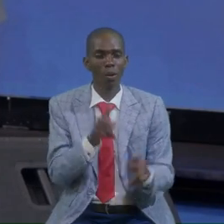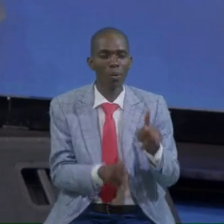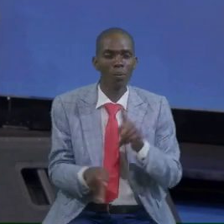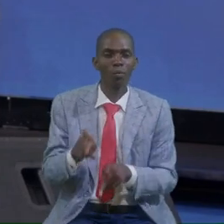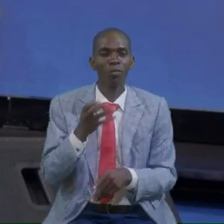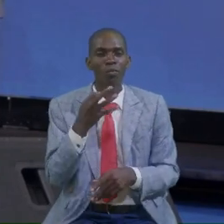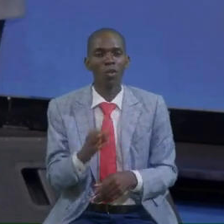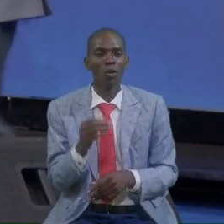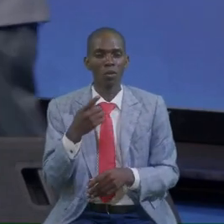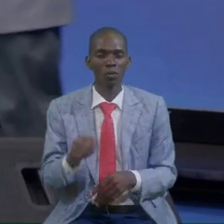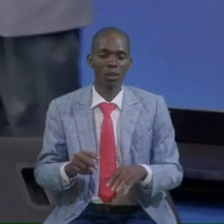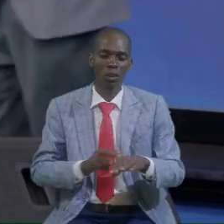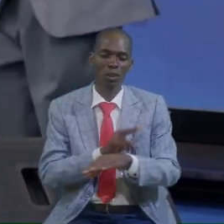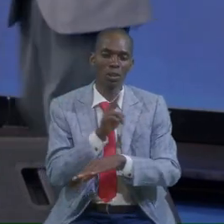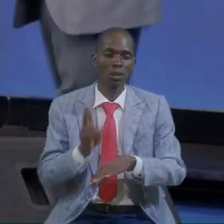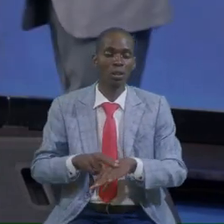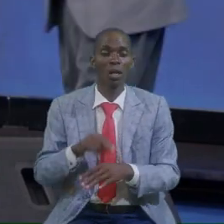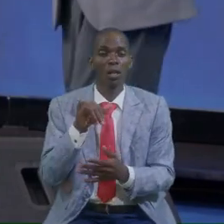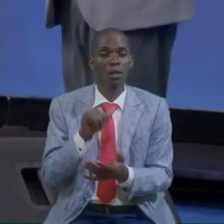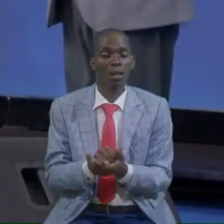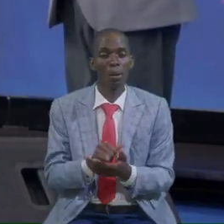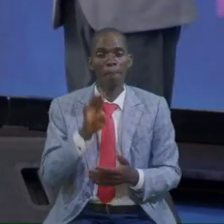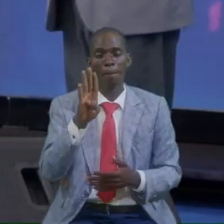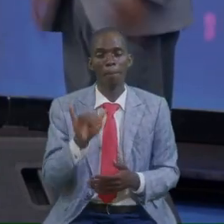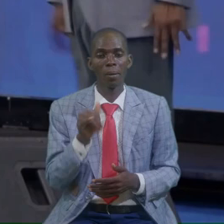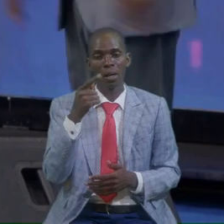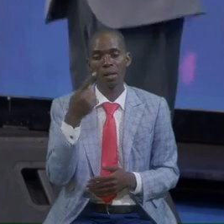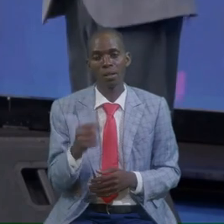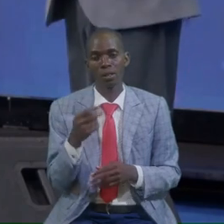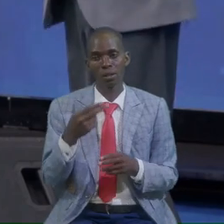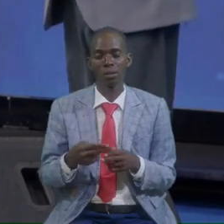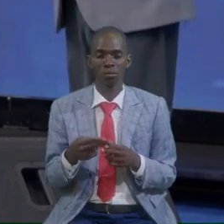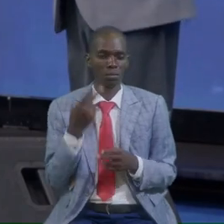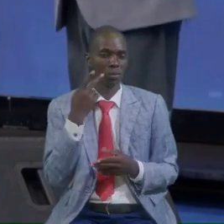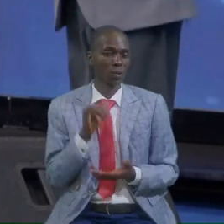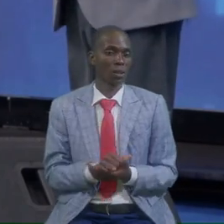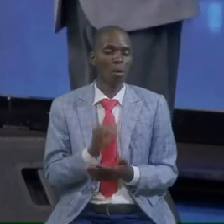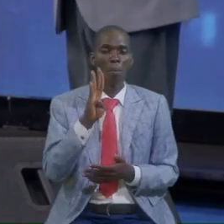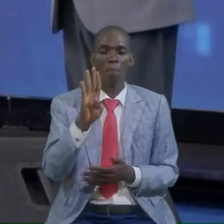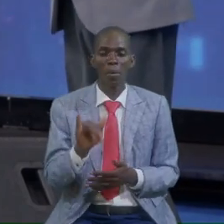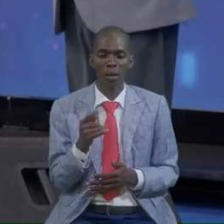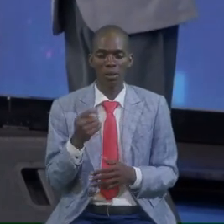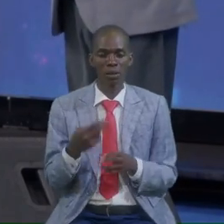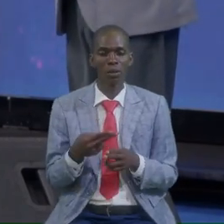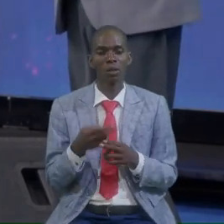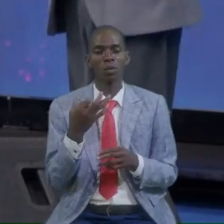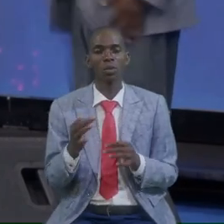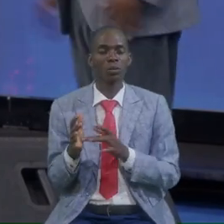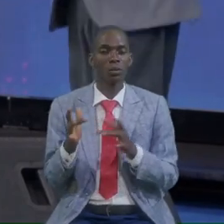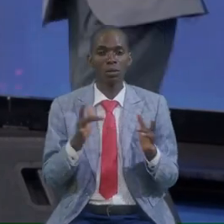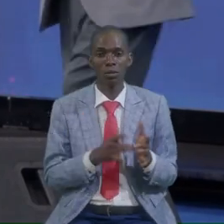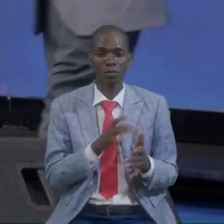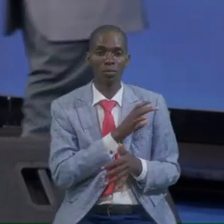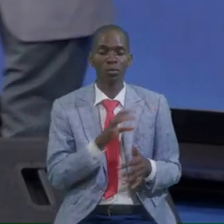the nation that by the name, look at that, by the name of Jesus Christ